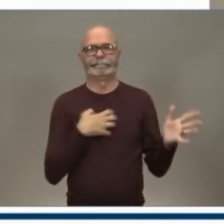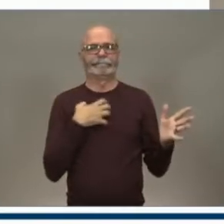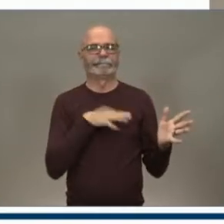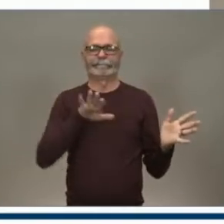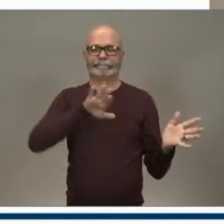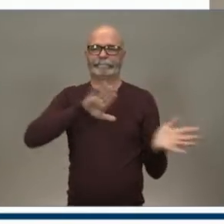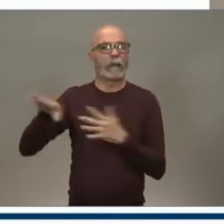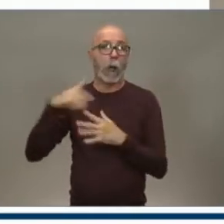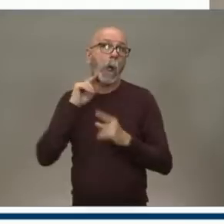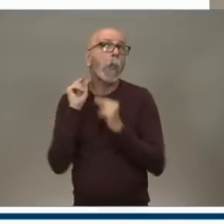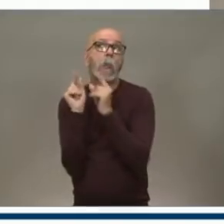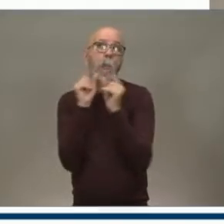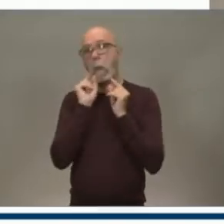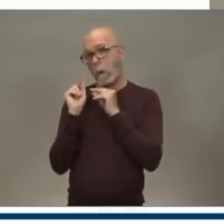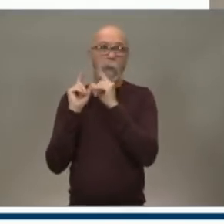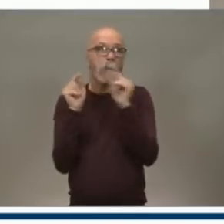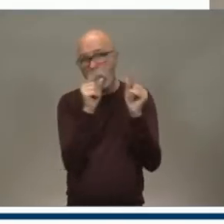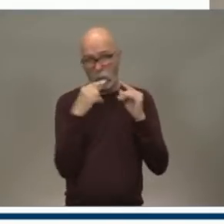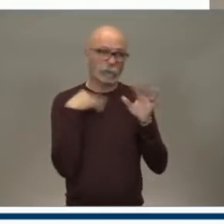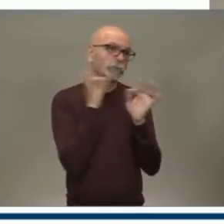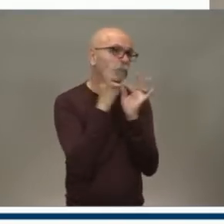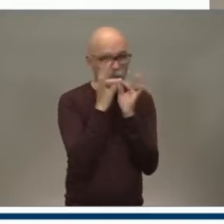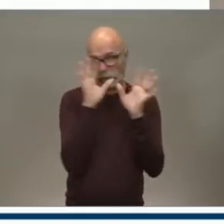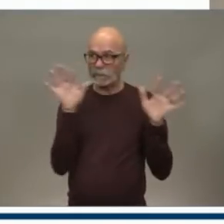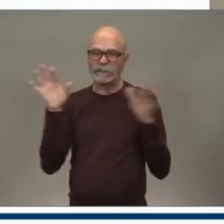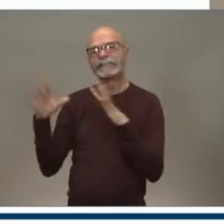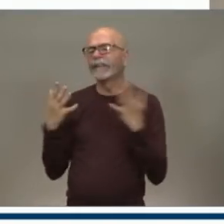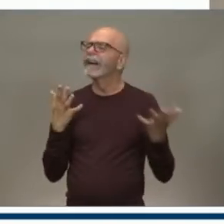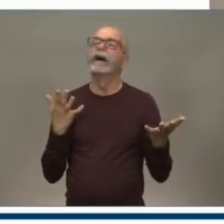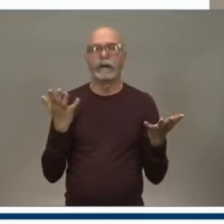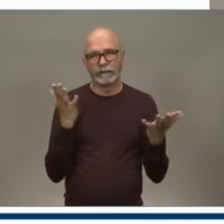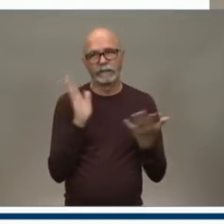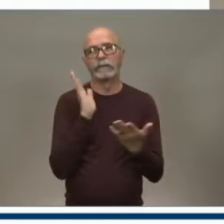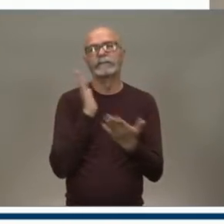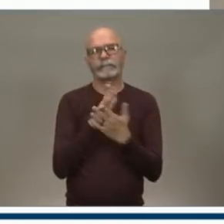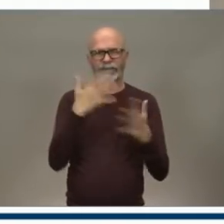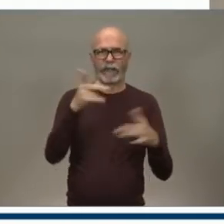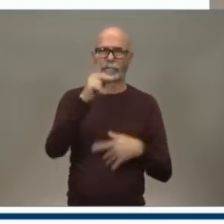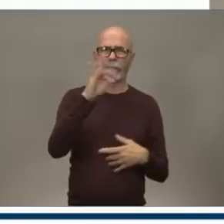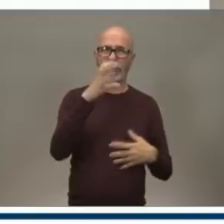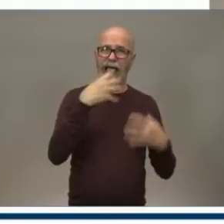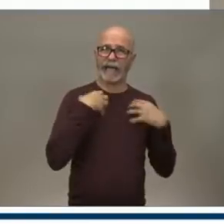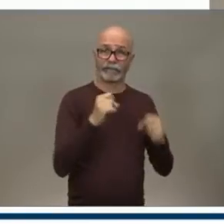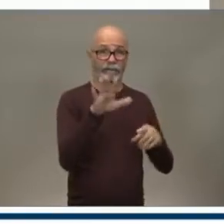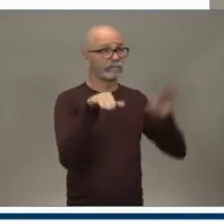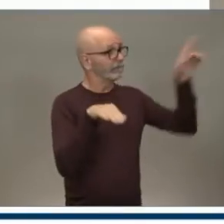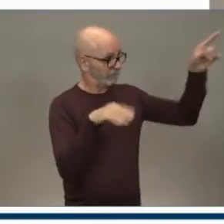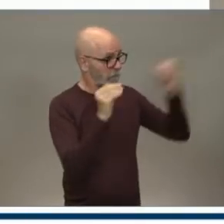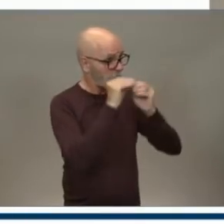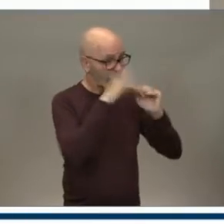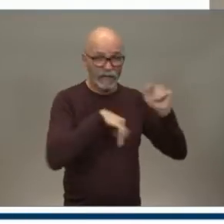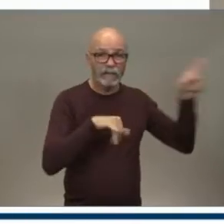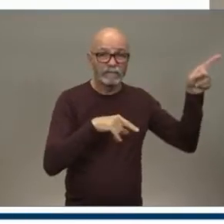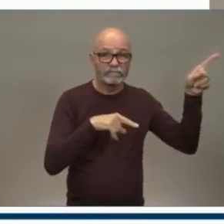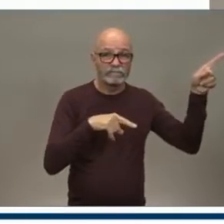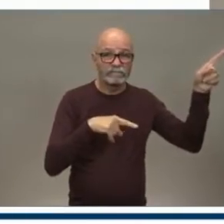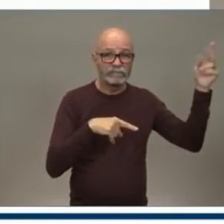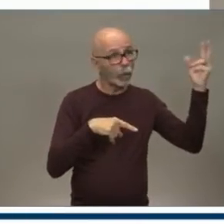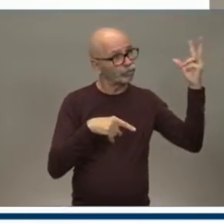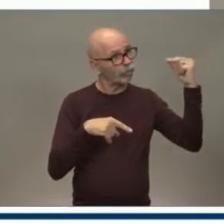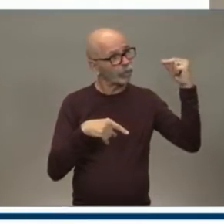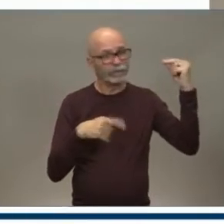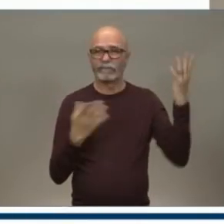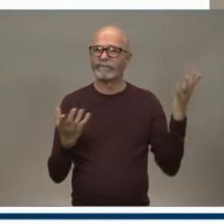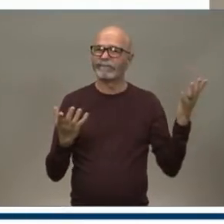tested positive. I went back to public health, and they're absolutely clear. When a test positive in the lab, it automatically